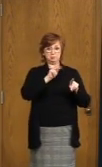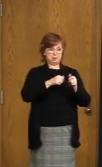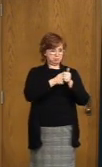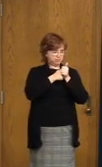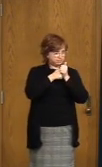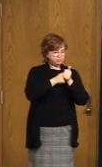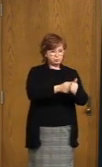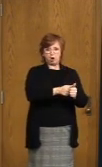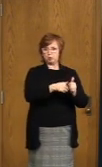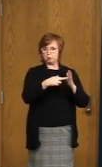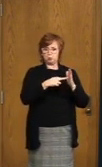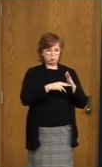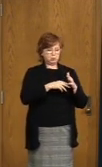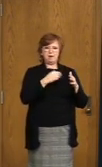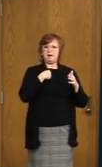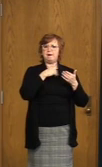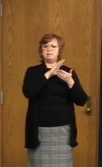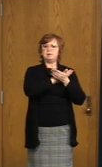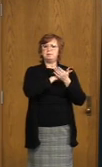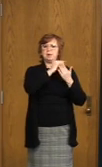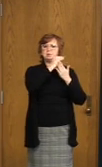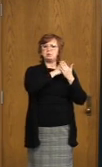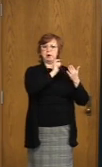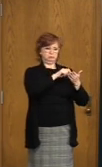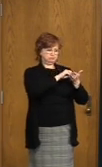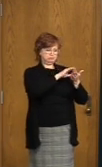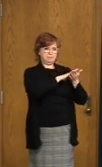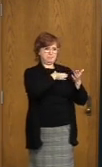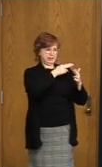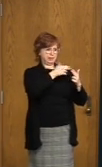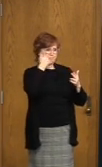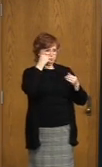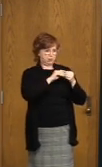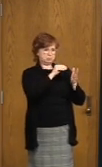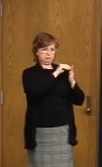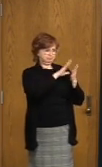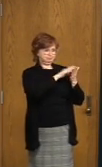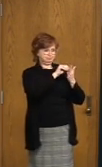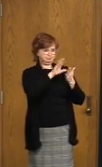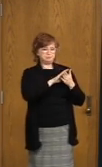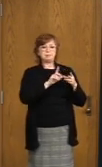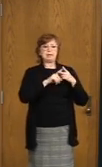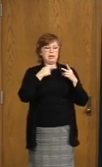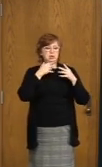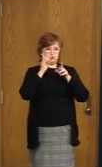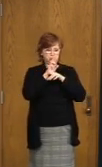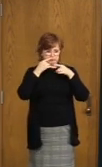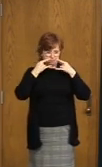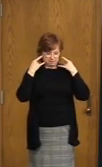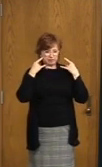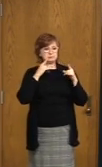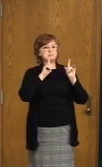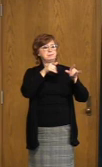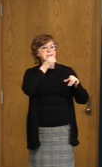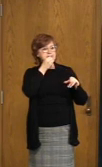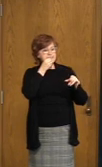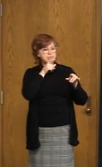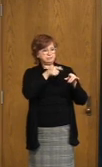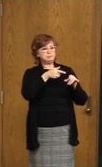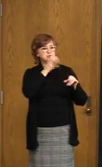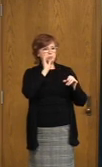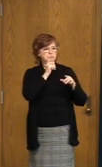the mask on, sitting at tables, having a meal or a drink, leaving after 1 hour. And if everyone is doing that, everyone is